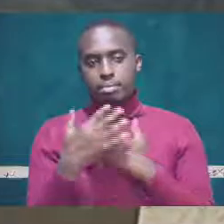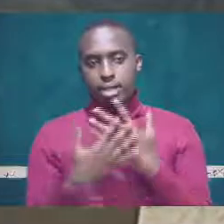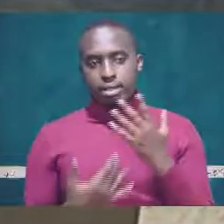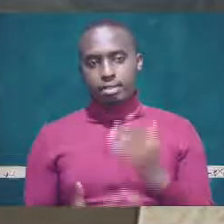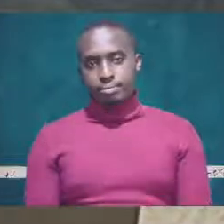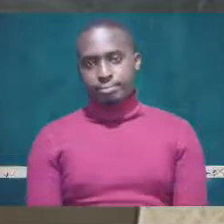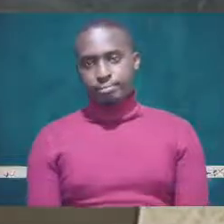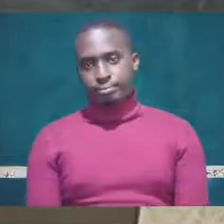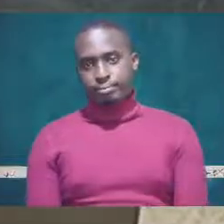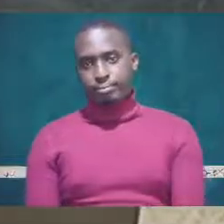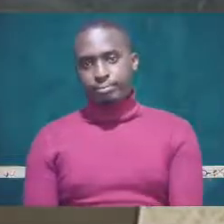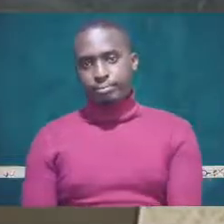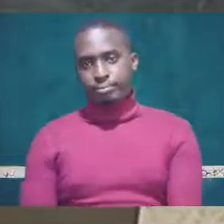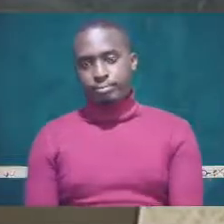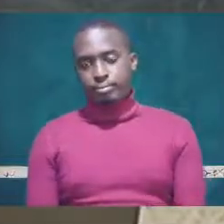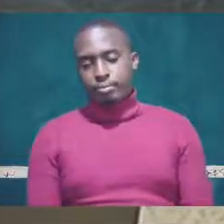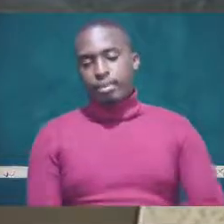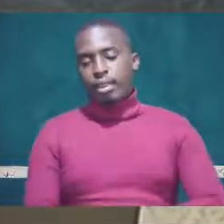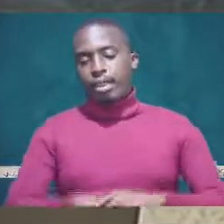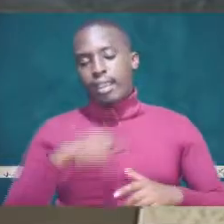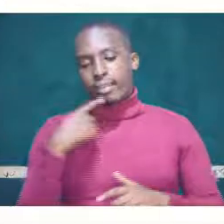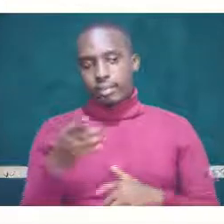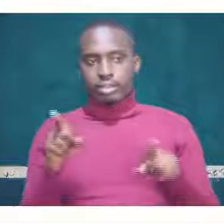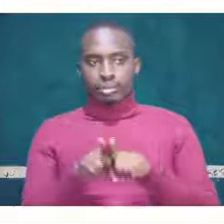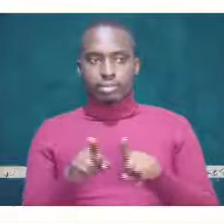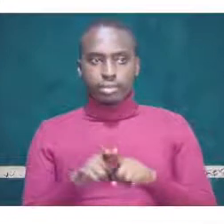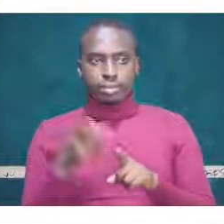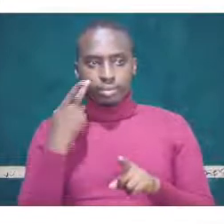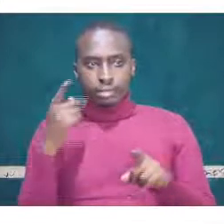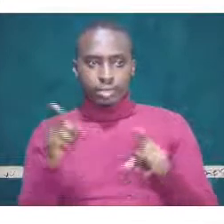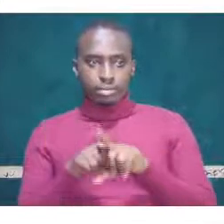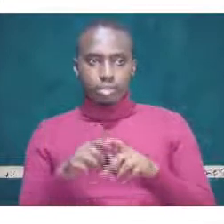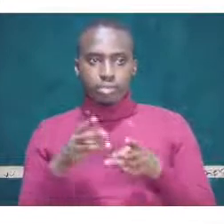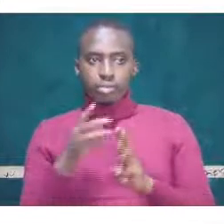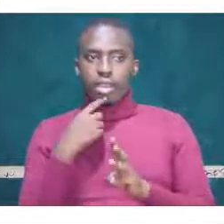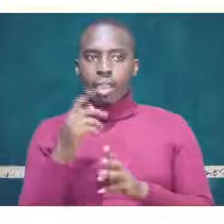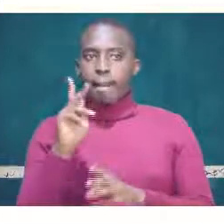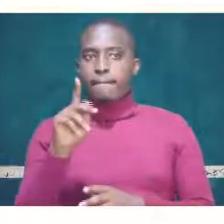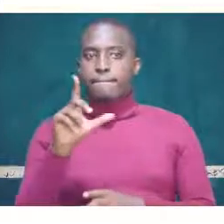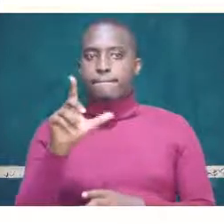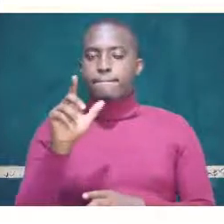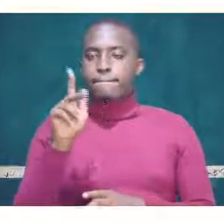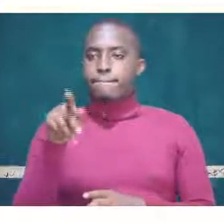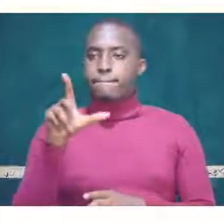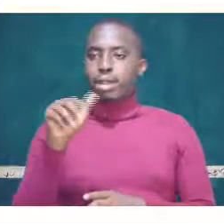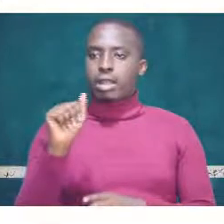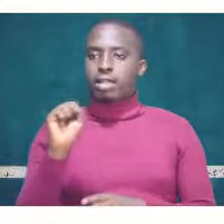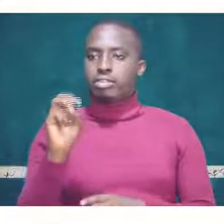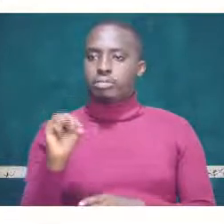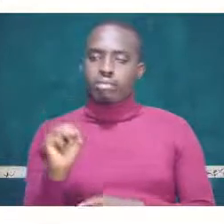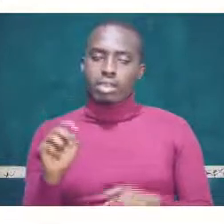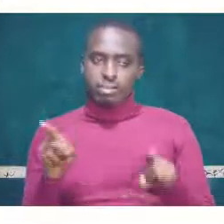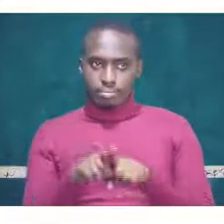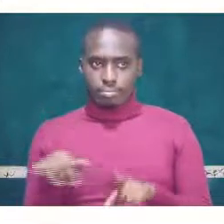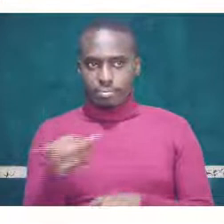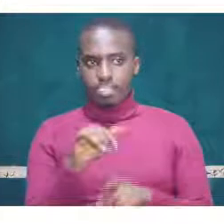bloodstream. So I said the lymph is a fluid similar to the composition to the plasma. It is delivered from blood plasma